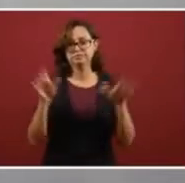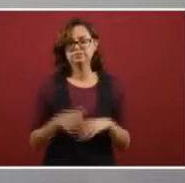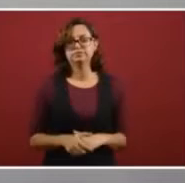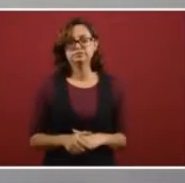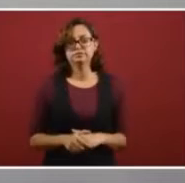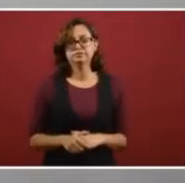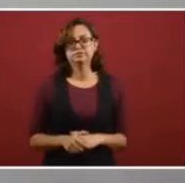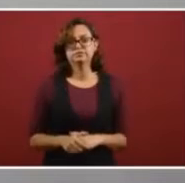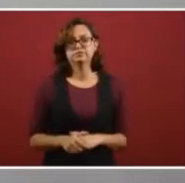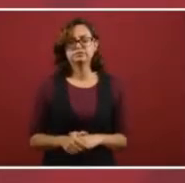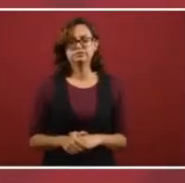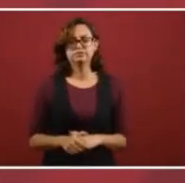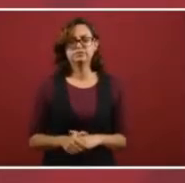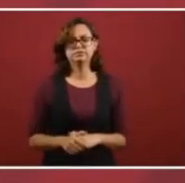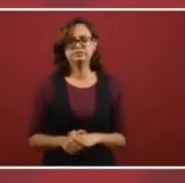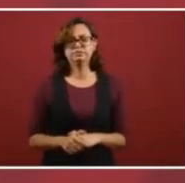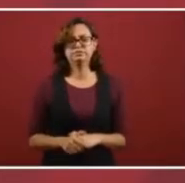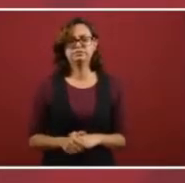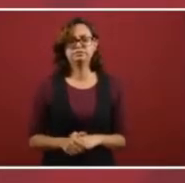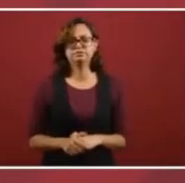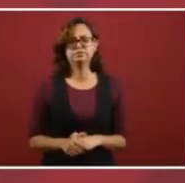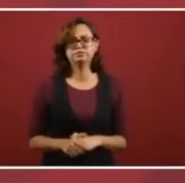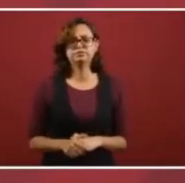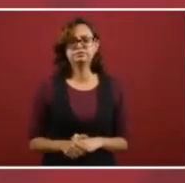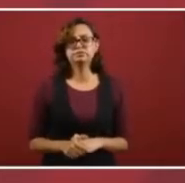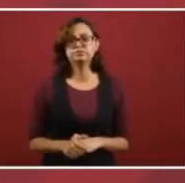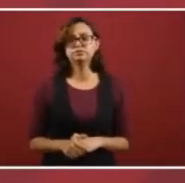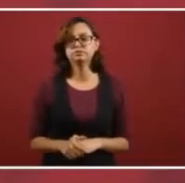this plan. And this is accompanied by